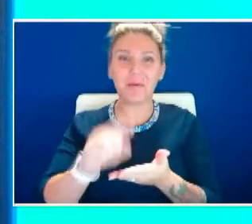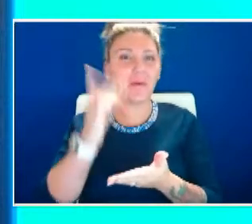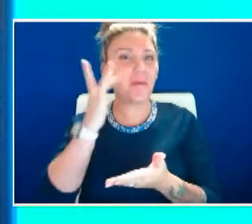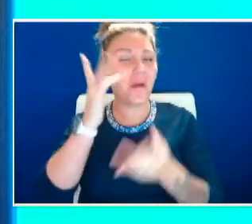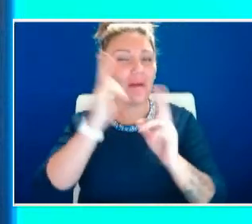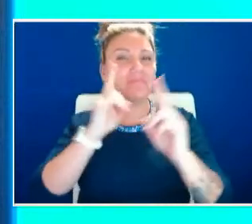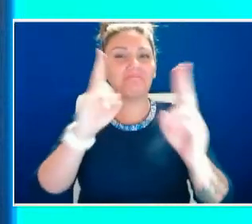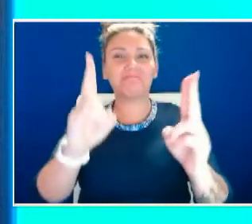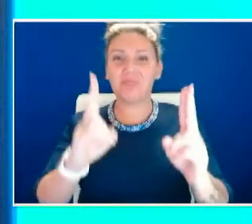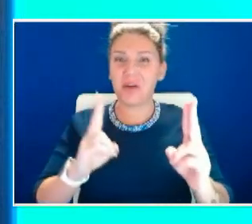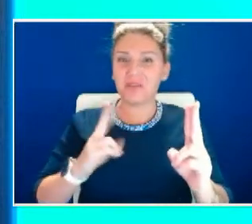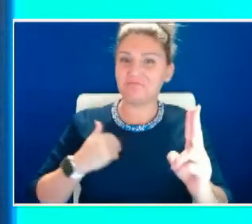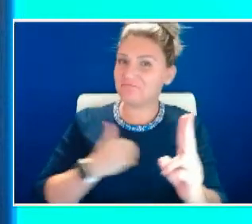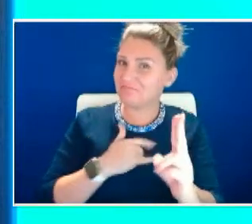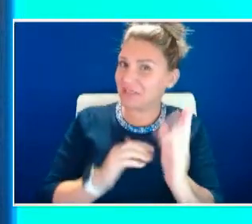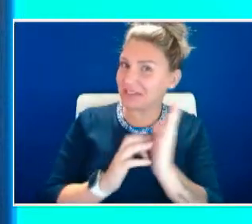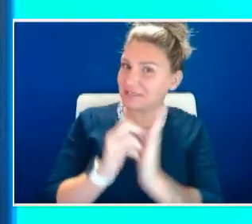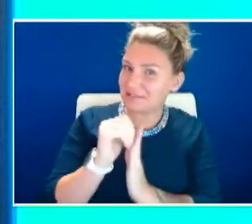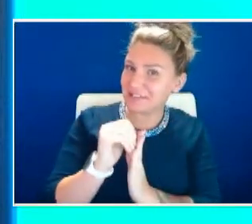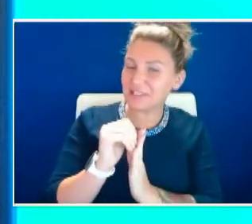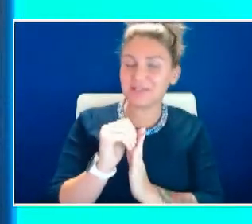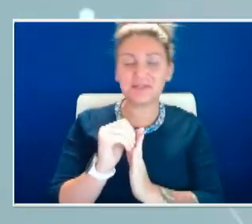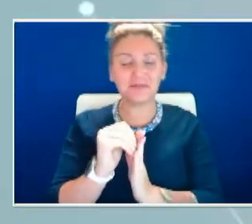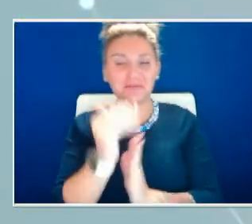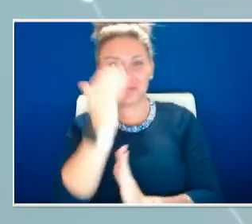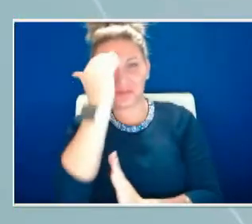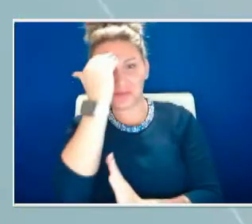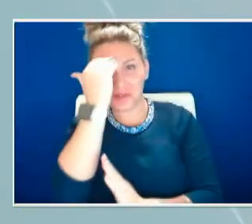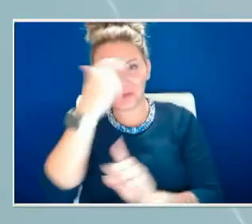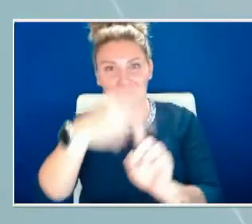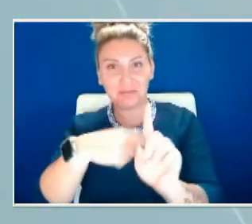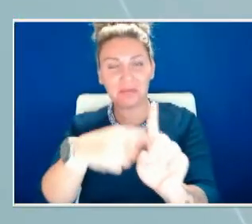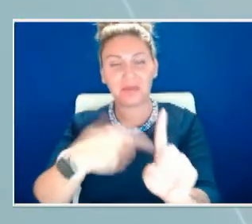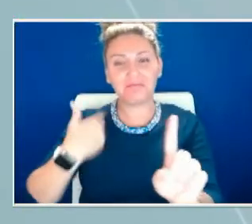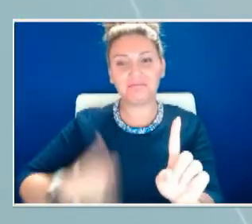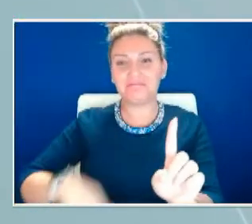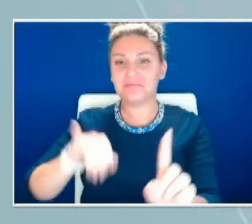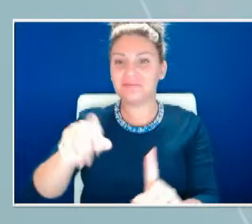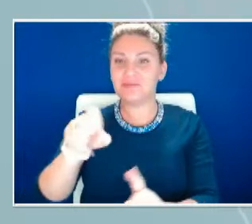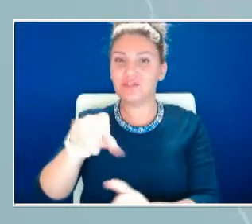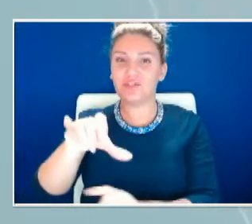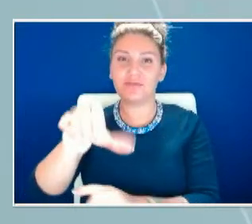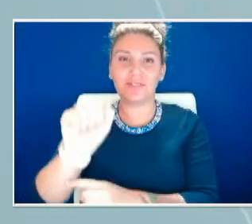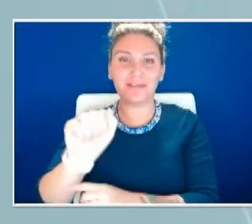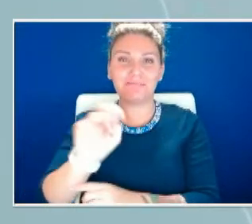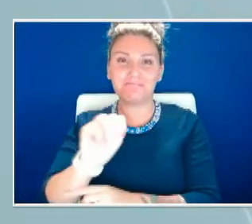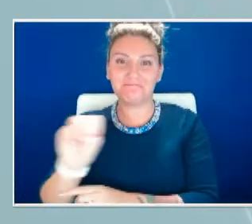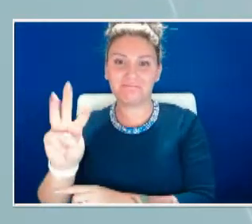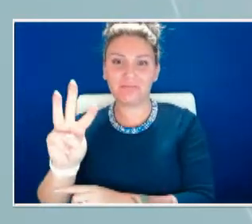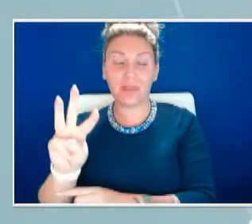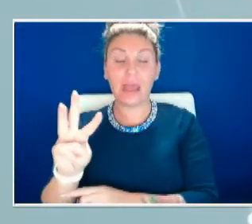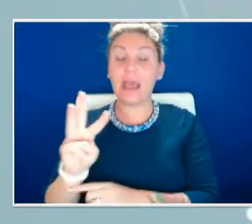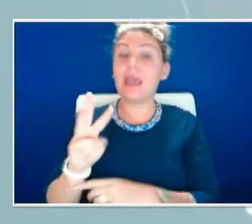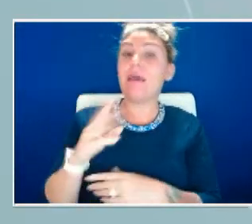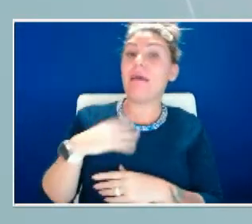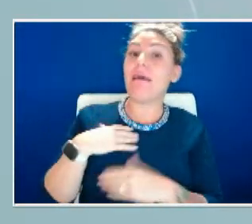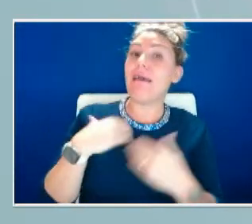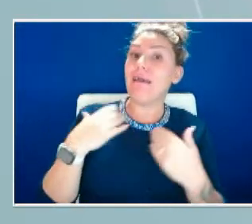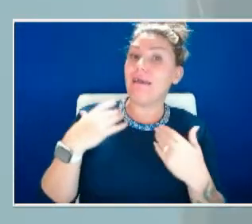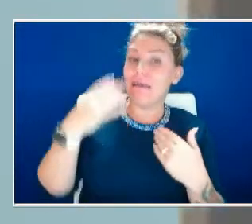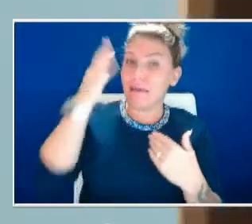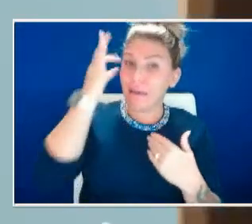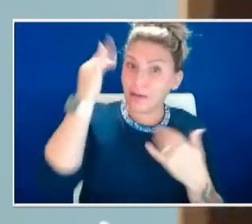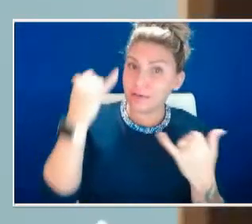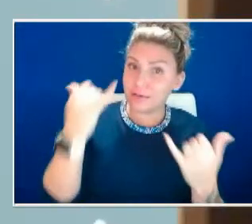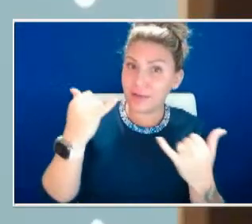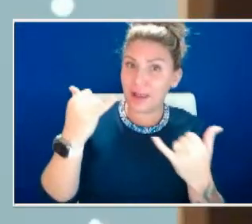Month. I'm Jessica Lovell. Coming up today on the Morning Medical Update. Hair today, gone tomorrow. This breast cancer survivor is